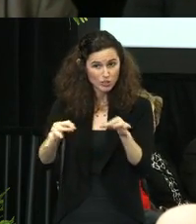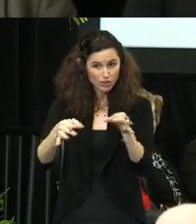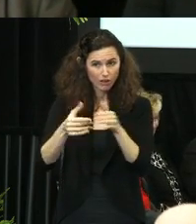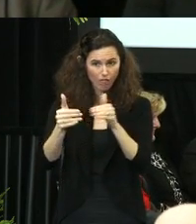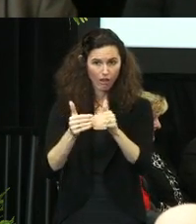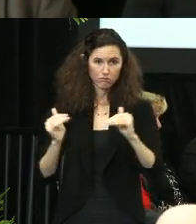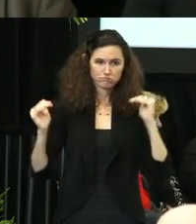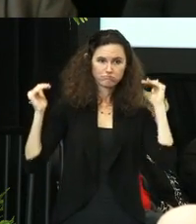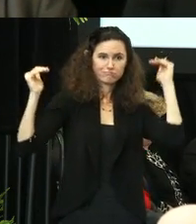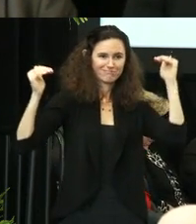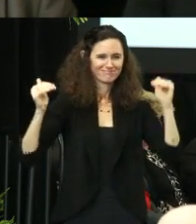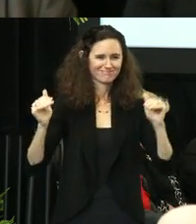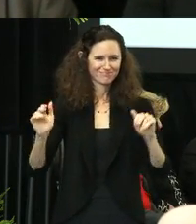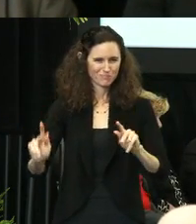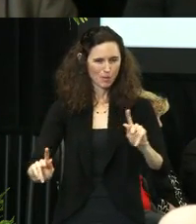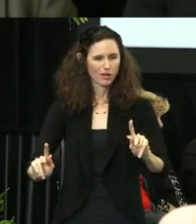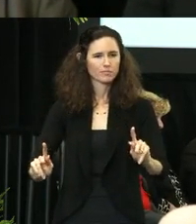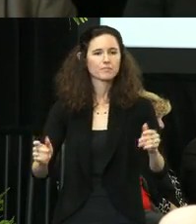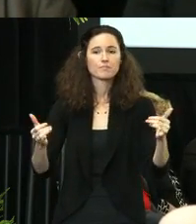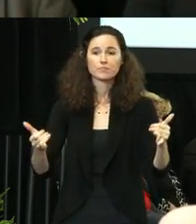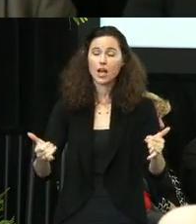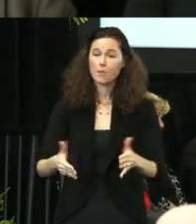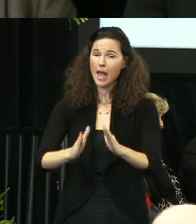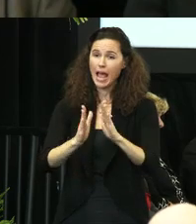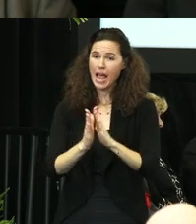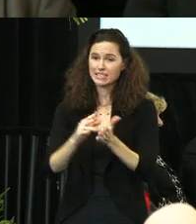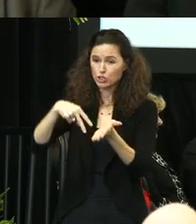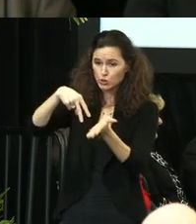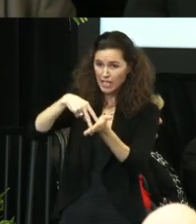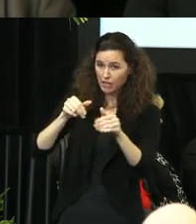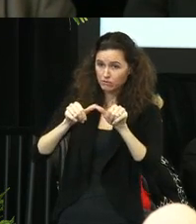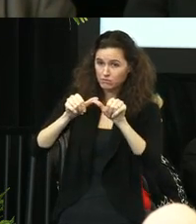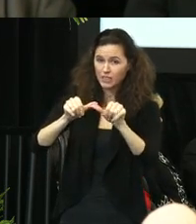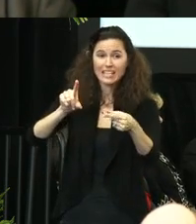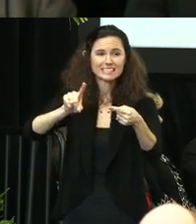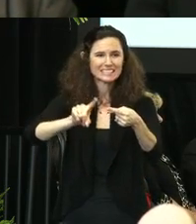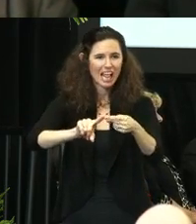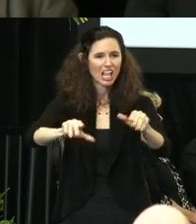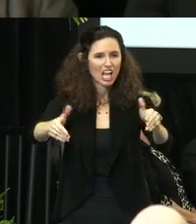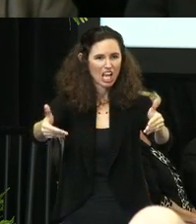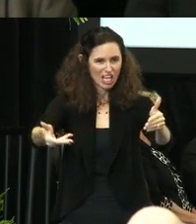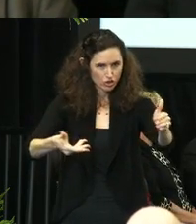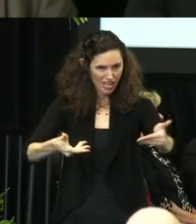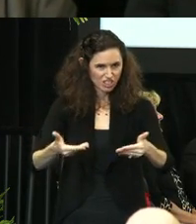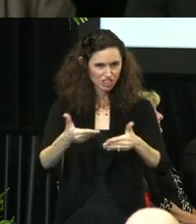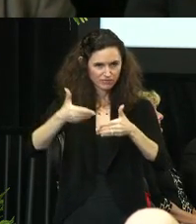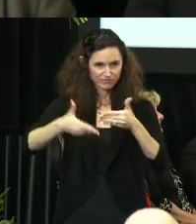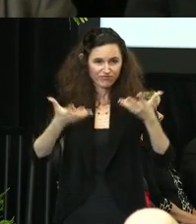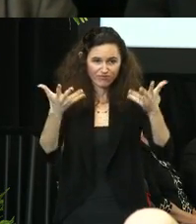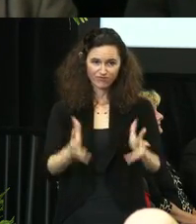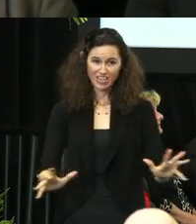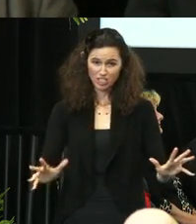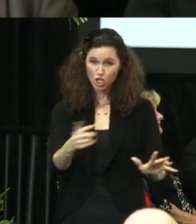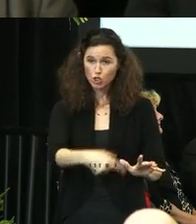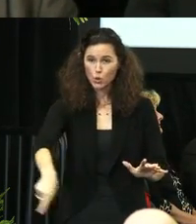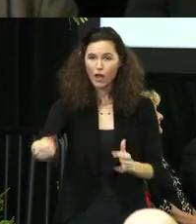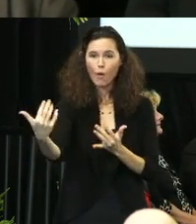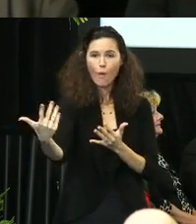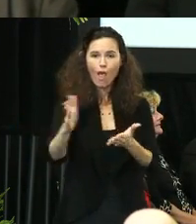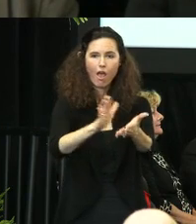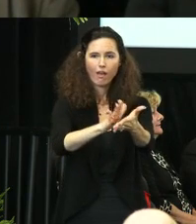stay standing until all the introductions have been made, and also I ask if you might hold your applause until we have